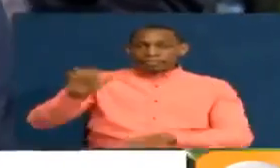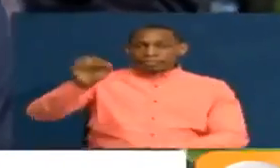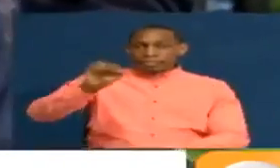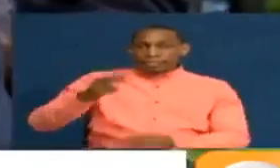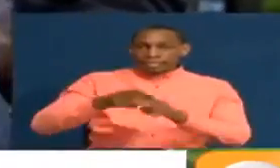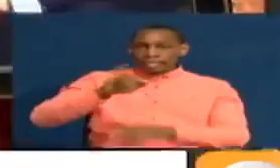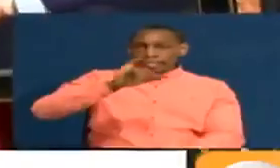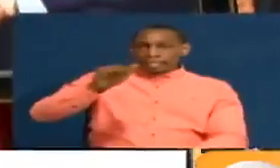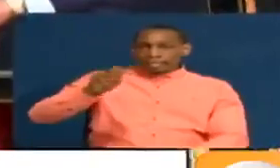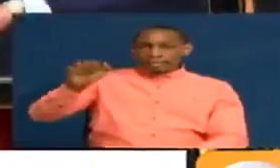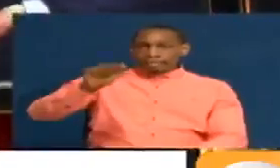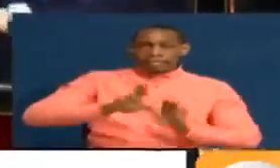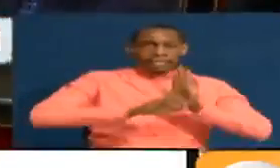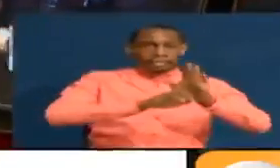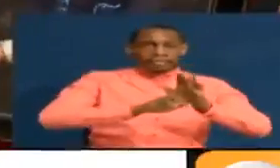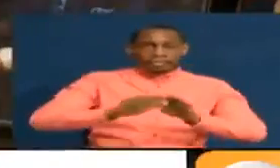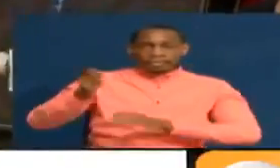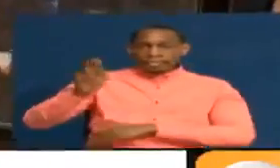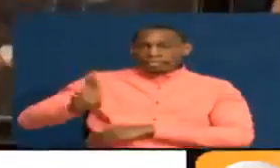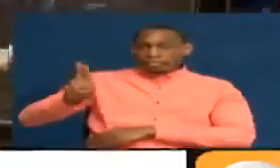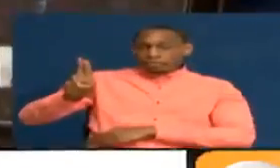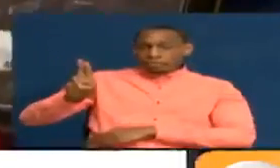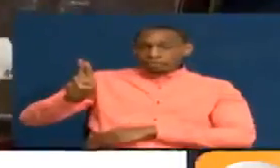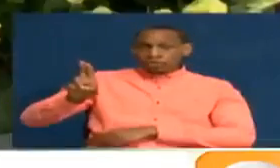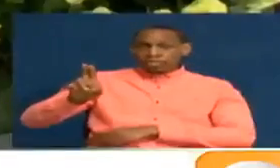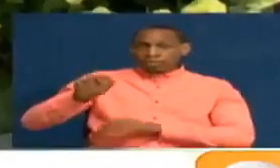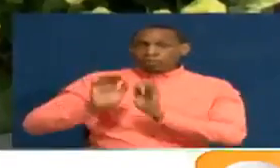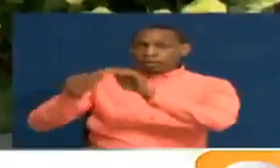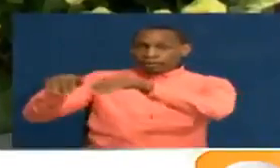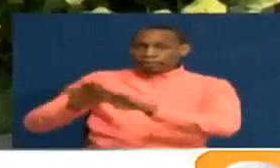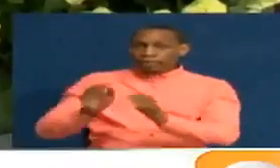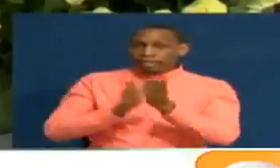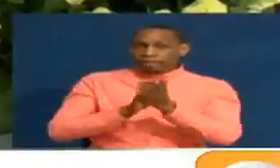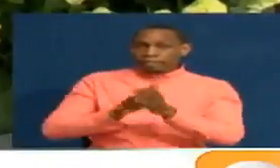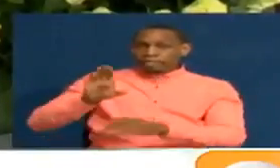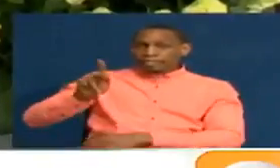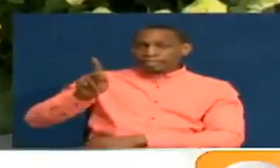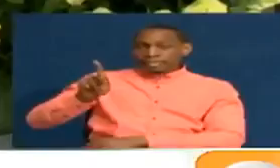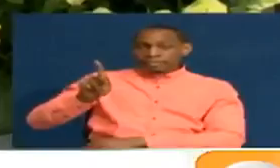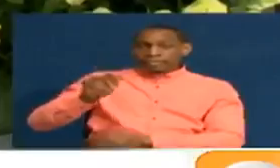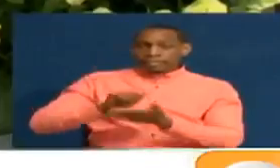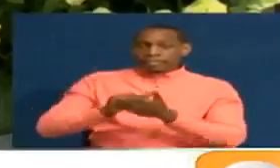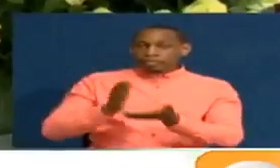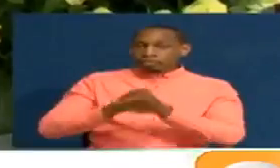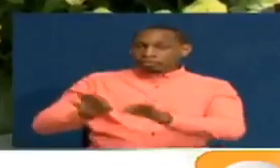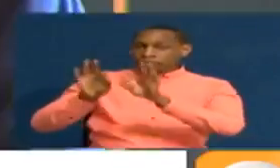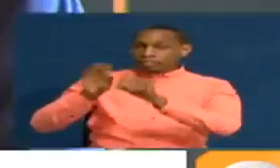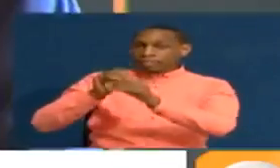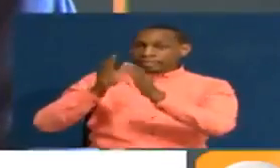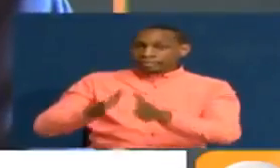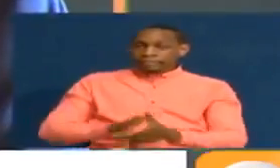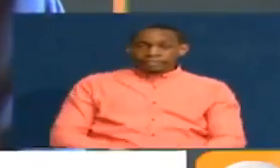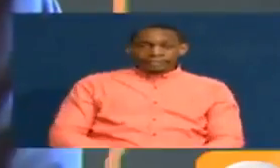Secretary James Masharia, who represented President Uhuru Kenyatta at the funeral, eulogized the late businessman as a smart